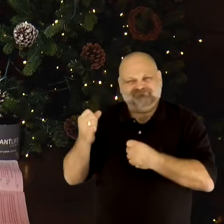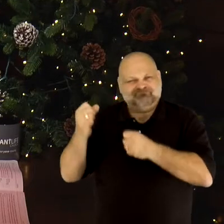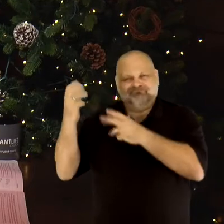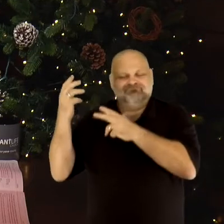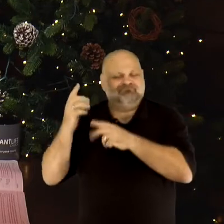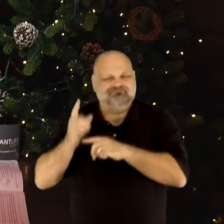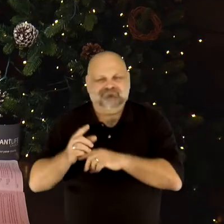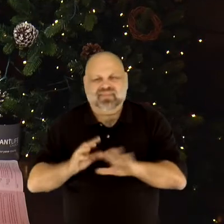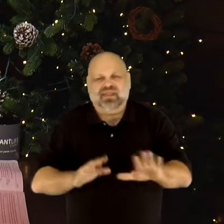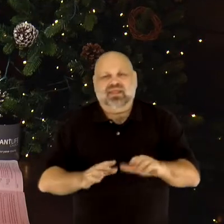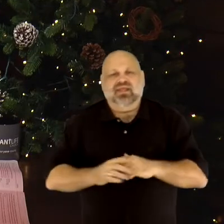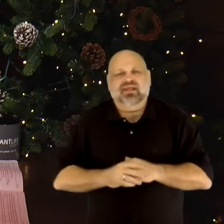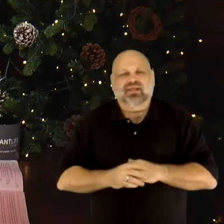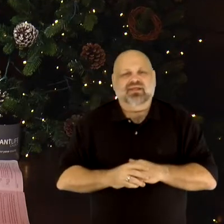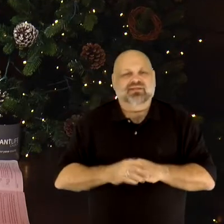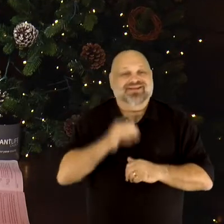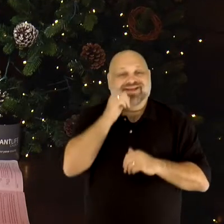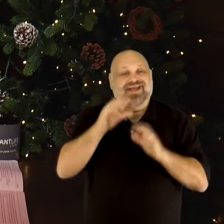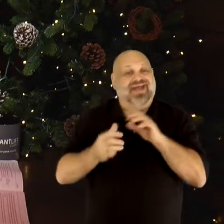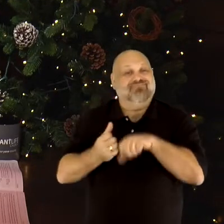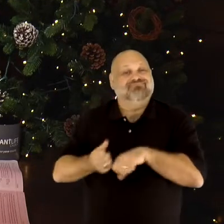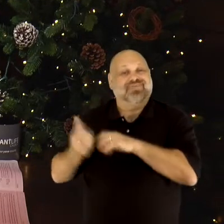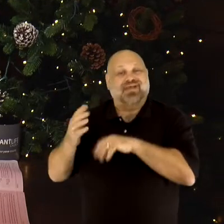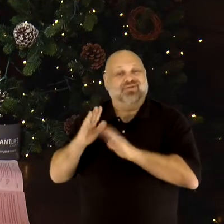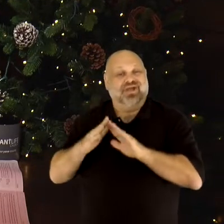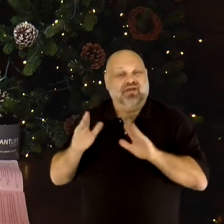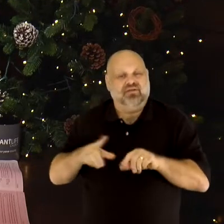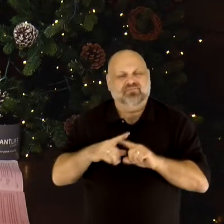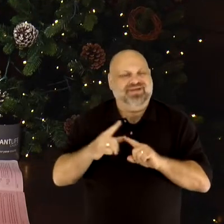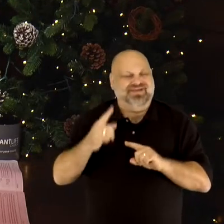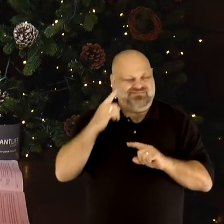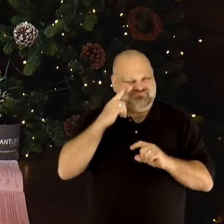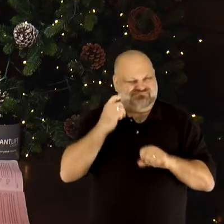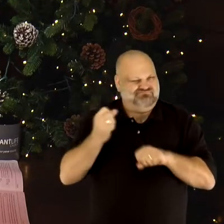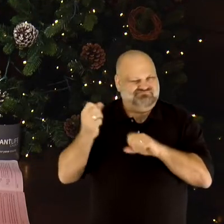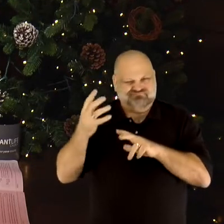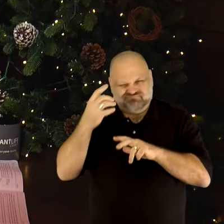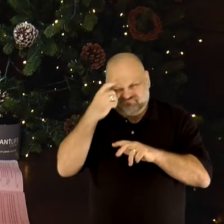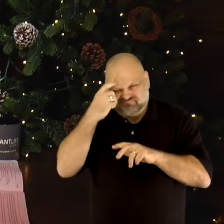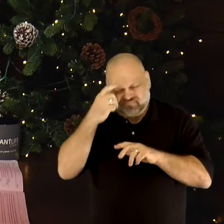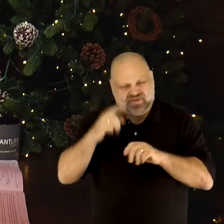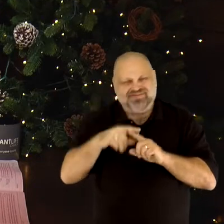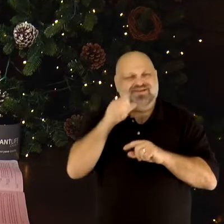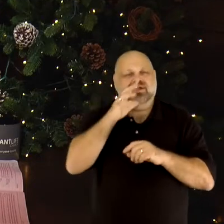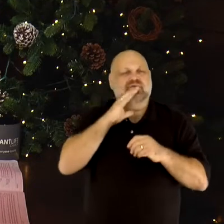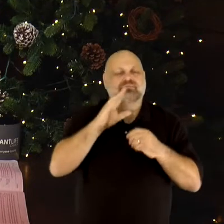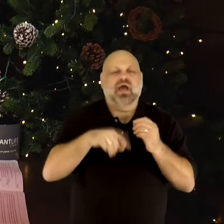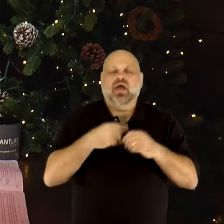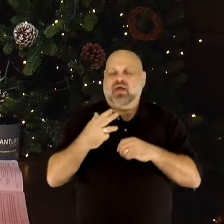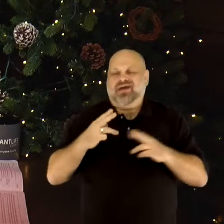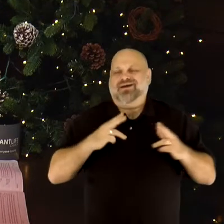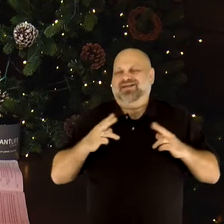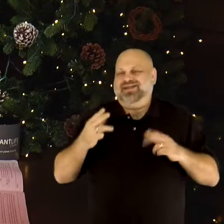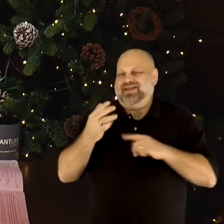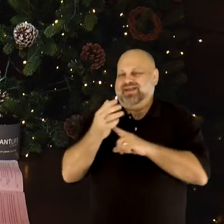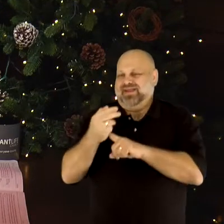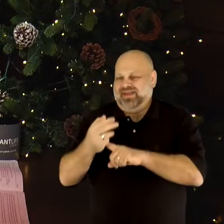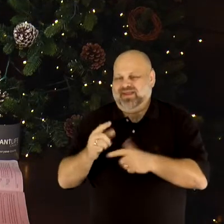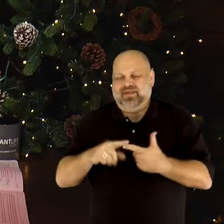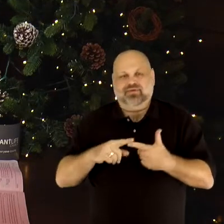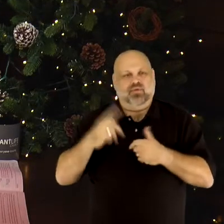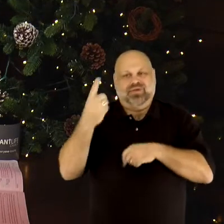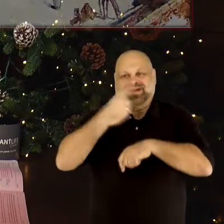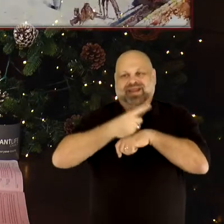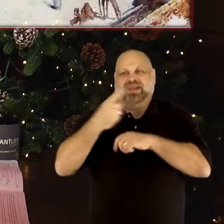of your mind. Because we're not talking about a Holiday Inn or a Days Inn. In ancient times, inns